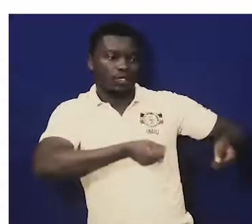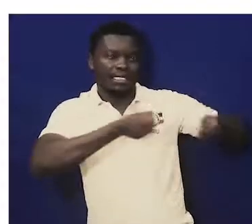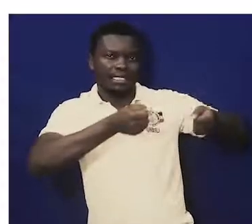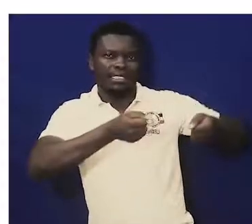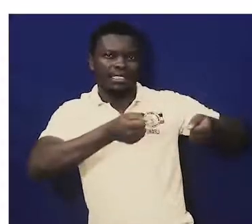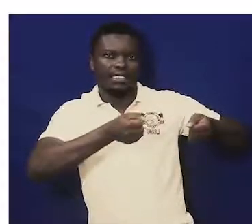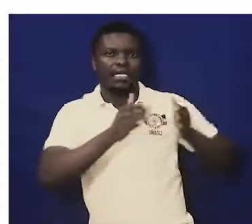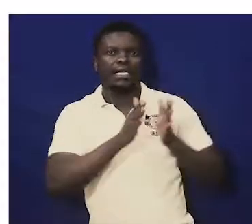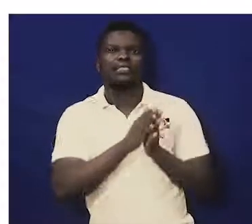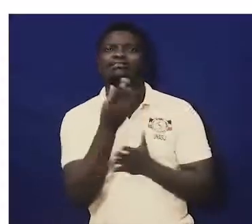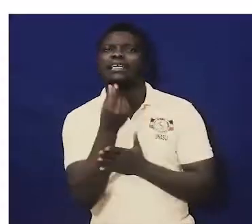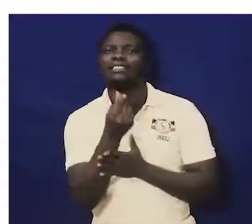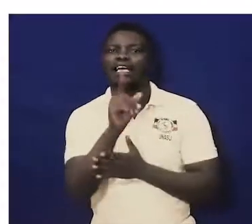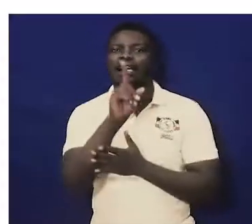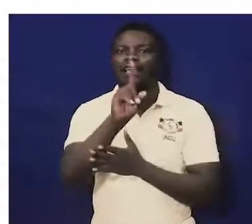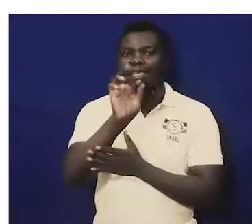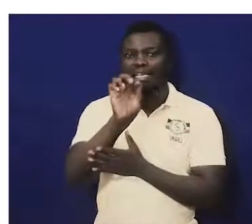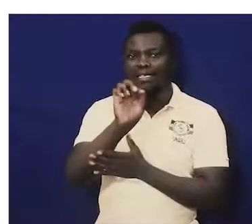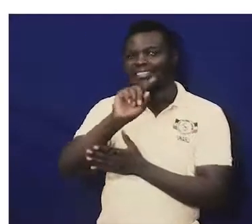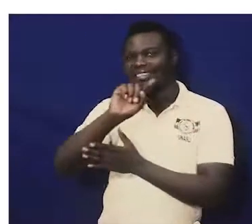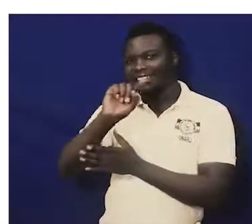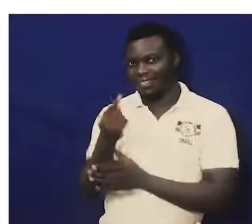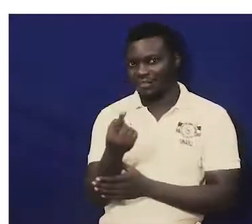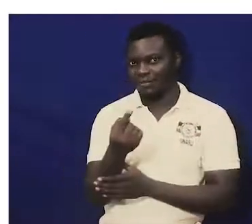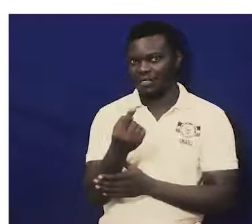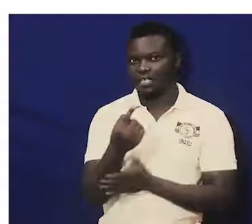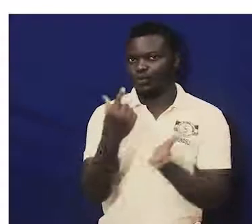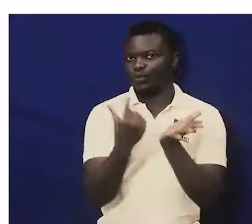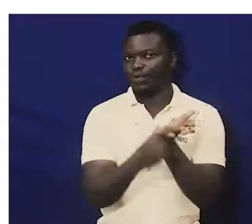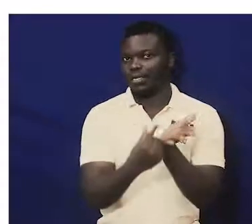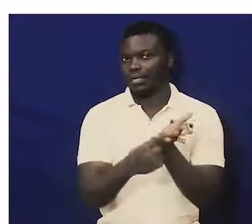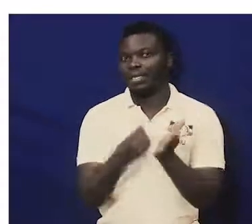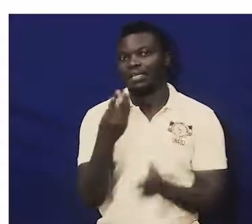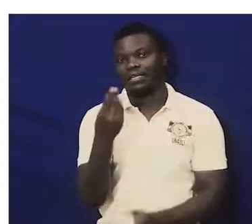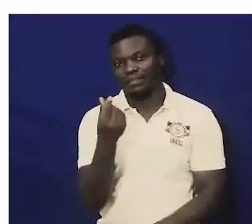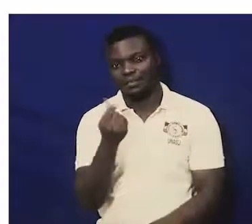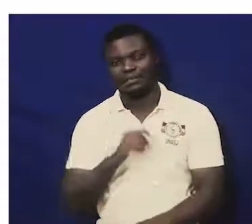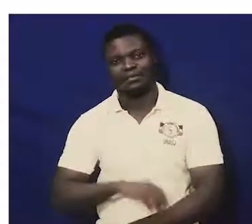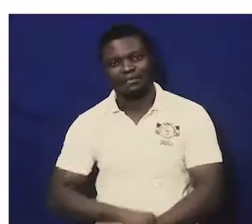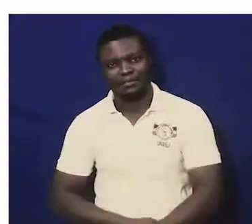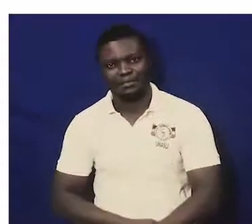at 18,000 Uganda shillings.